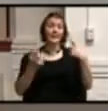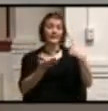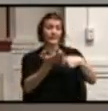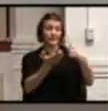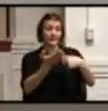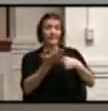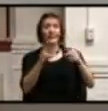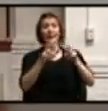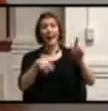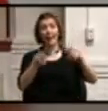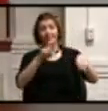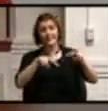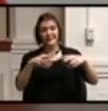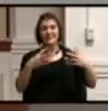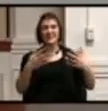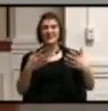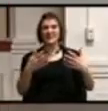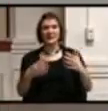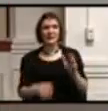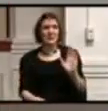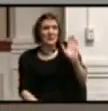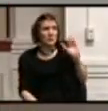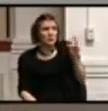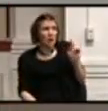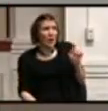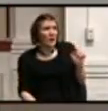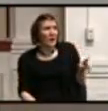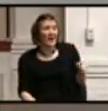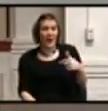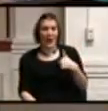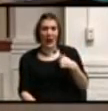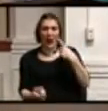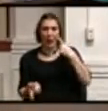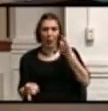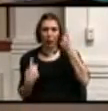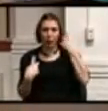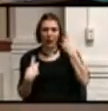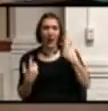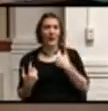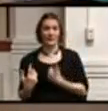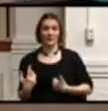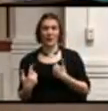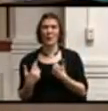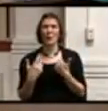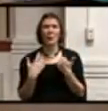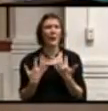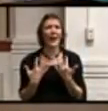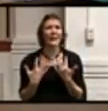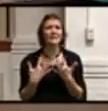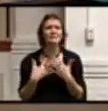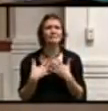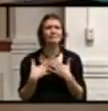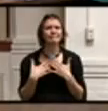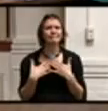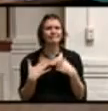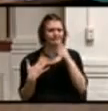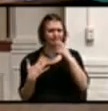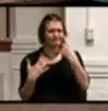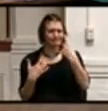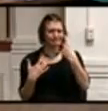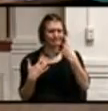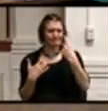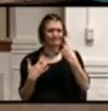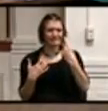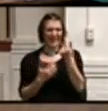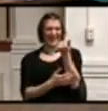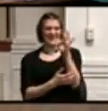discussion and analysis, but... John, can I ask just one thing about... I don't understand that. I don't understand